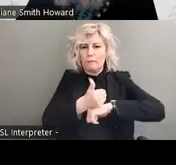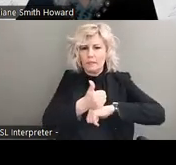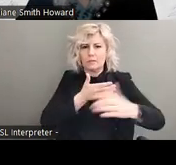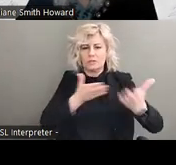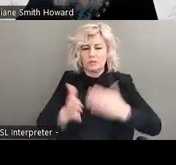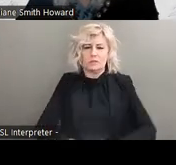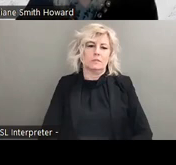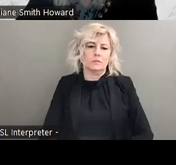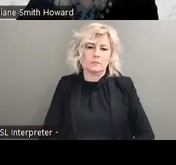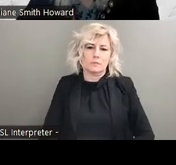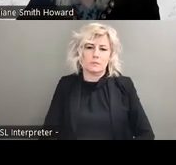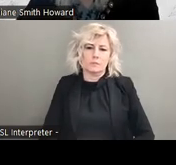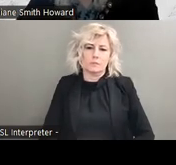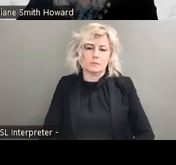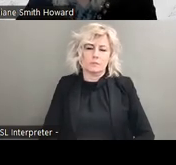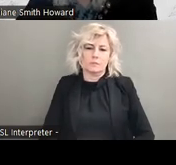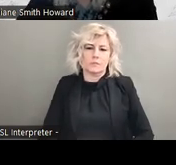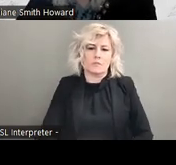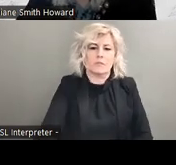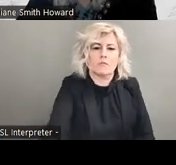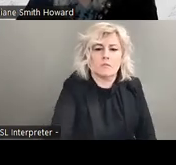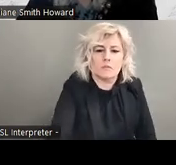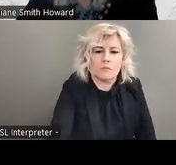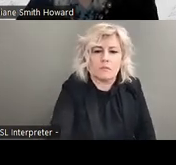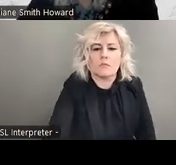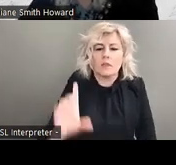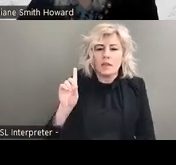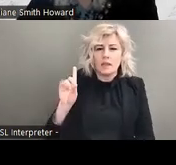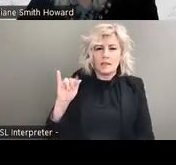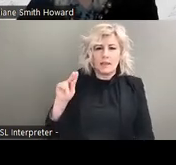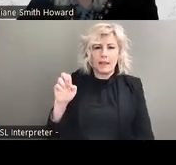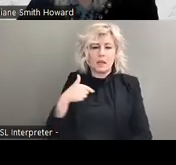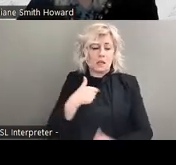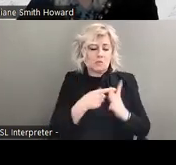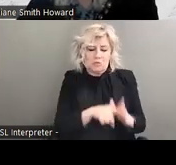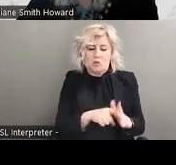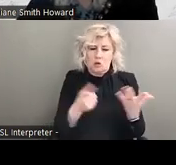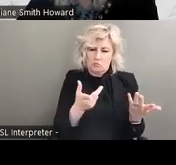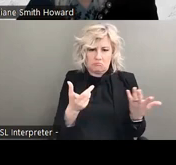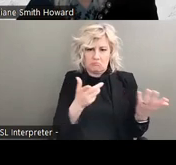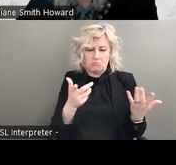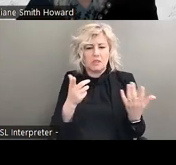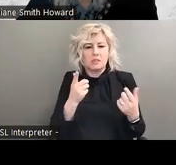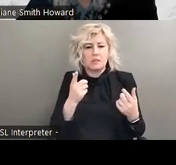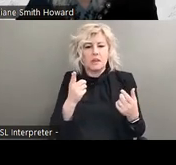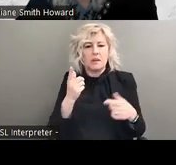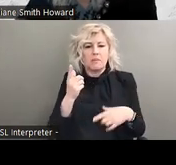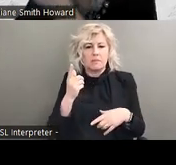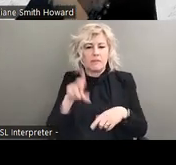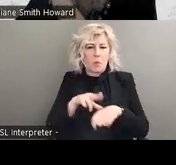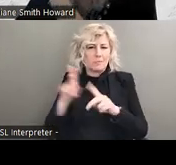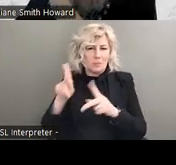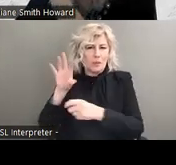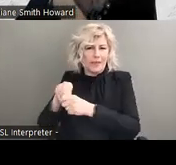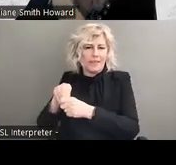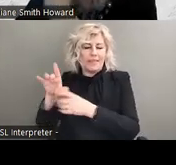services? I can start until other folks join in, but obviously folks from the network should take precedence. I can